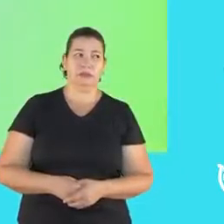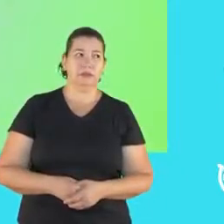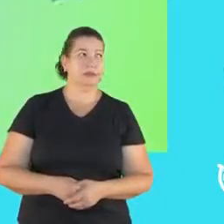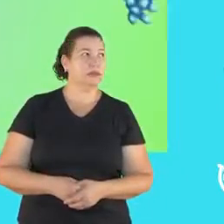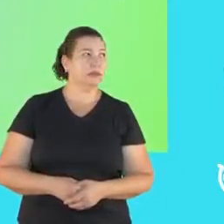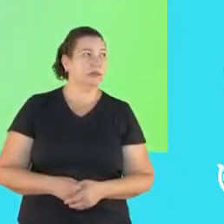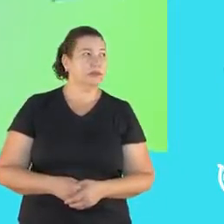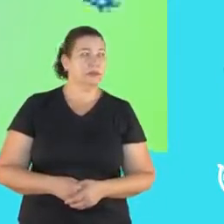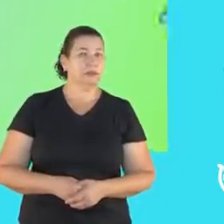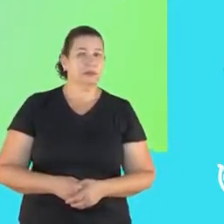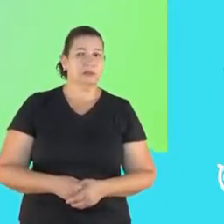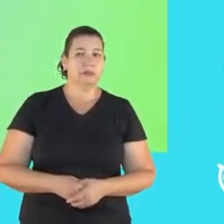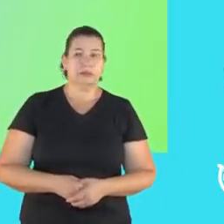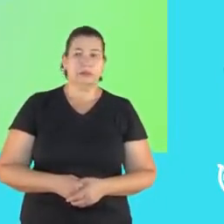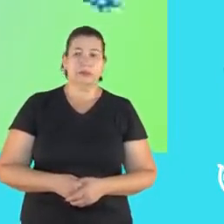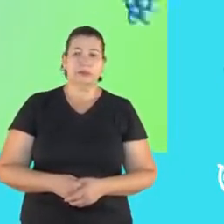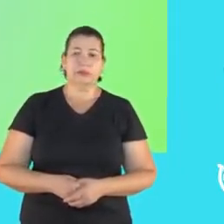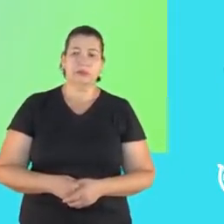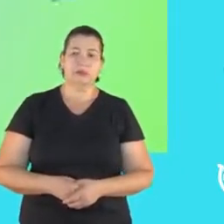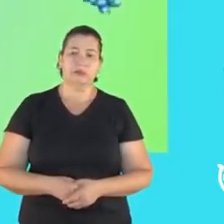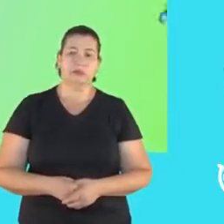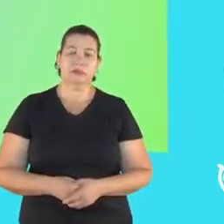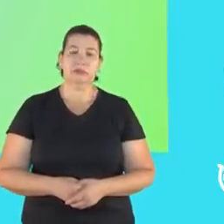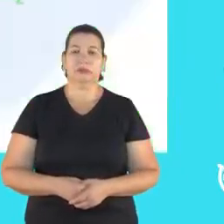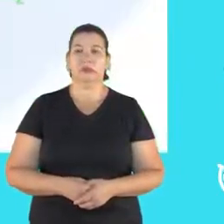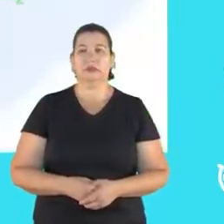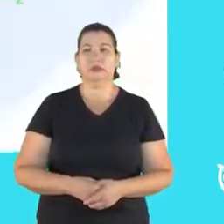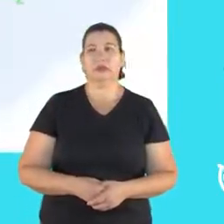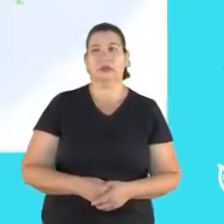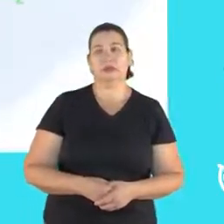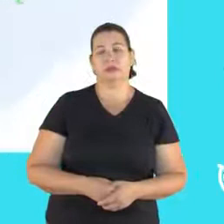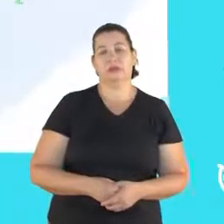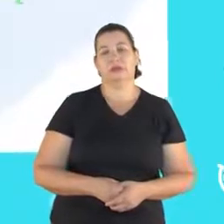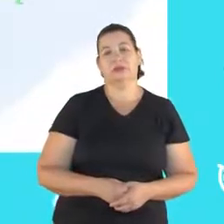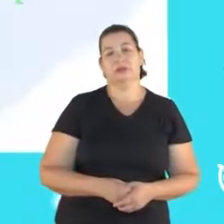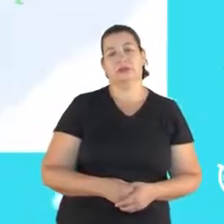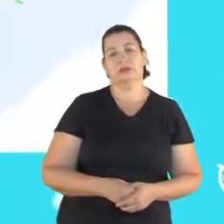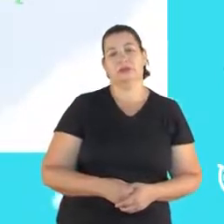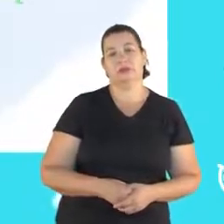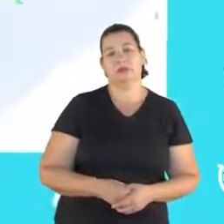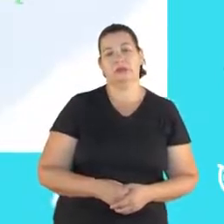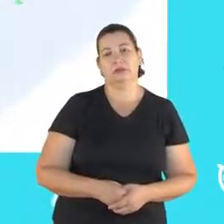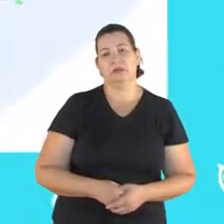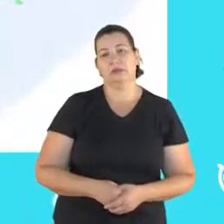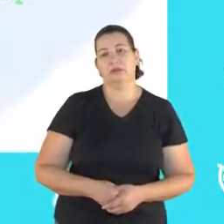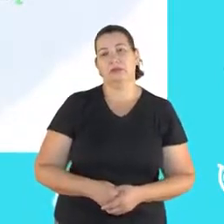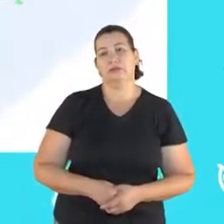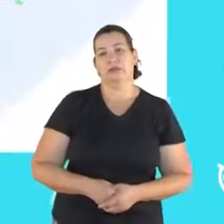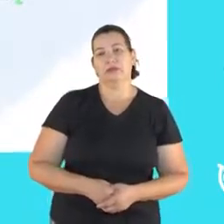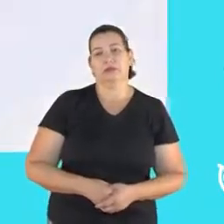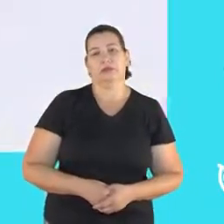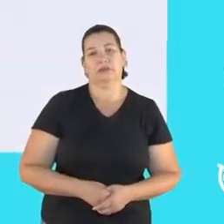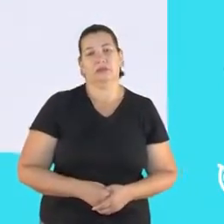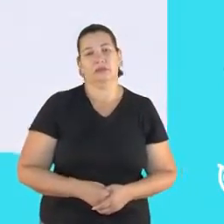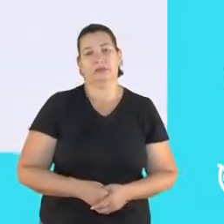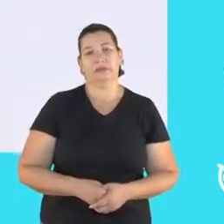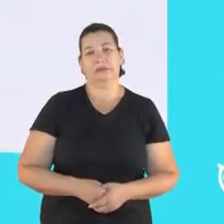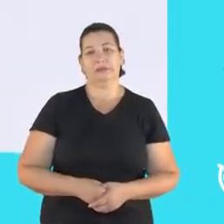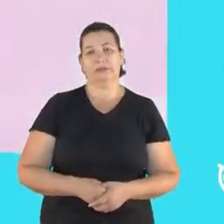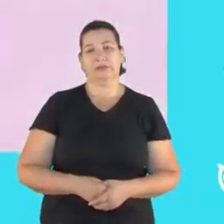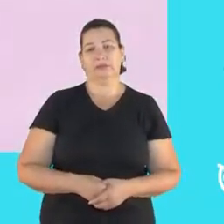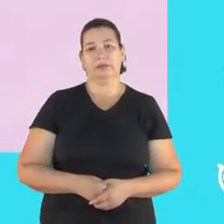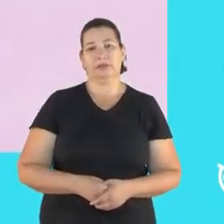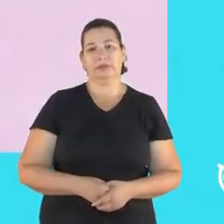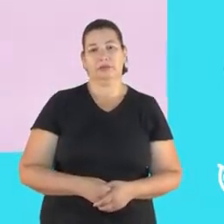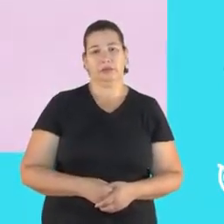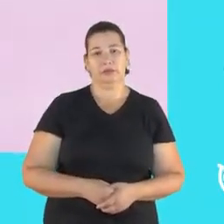for instance, the thyroid and the 2 hormones it produces, triiodothyronine and thyroxine. These